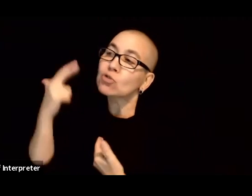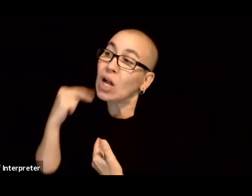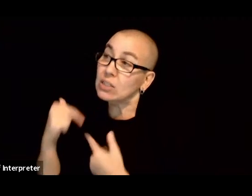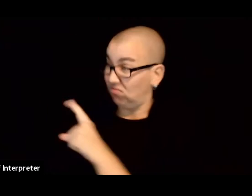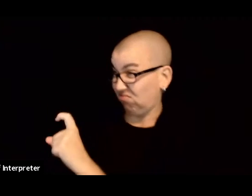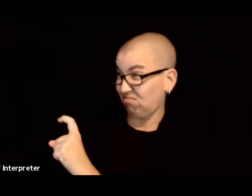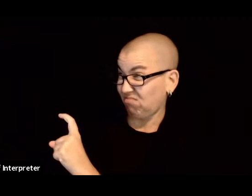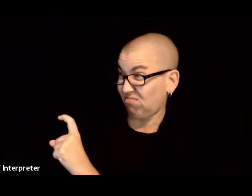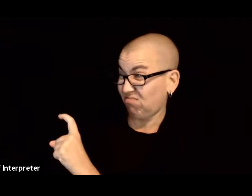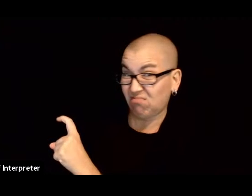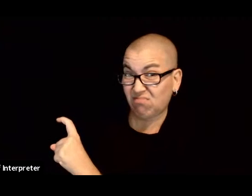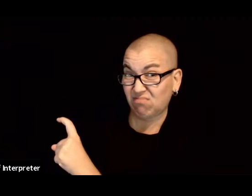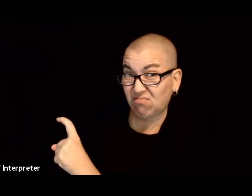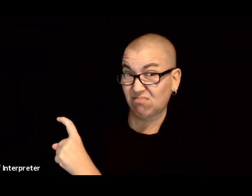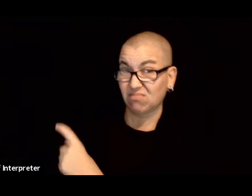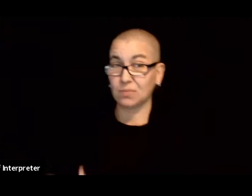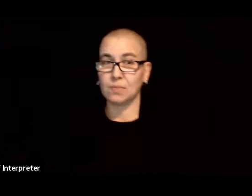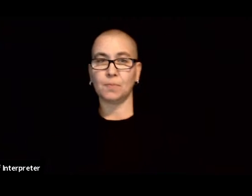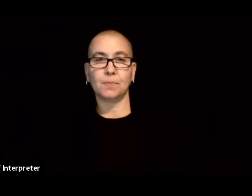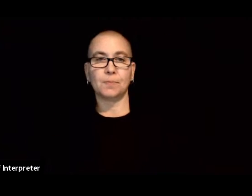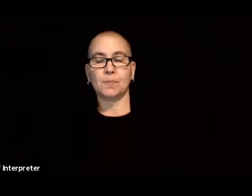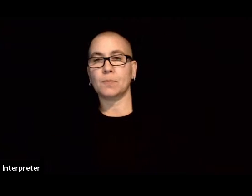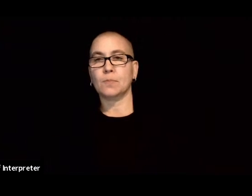Chris, would you comment? Yeah,